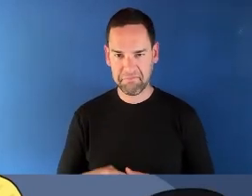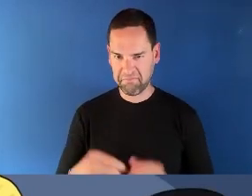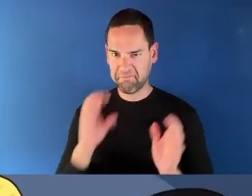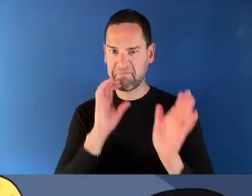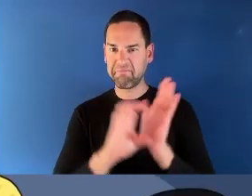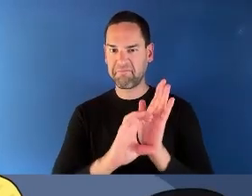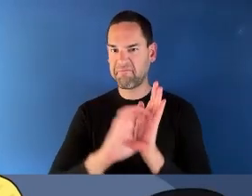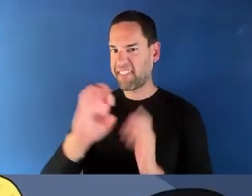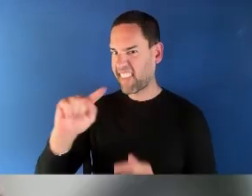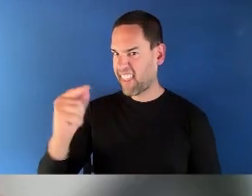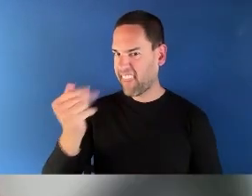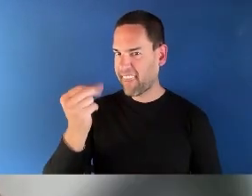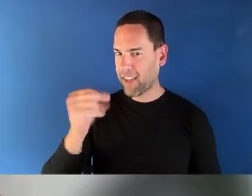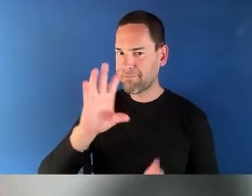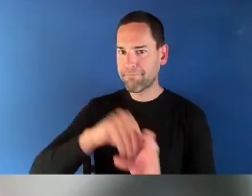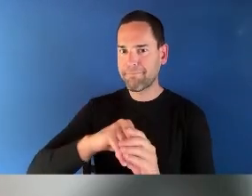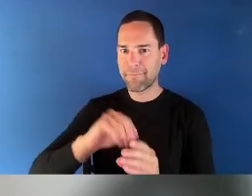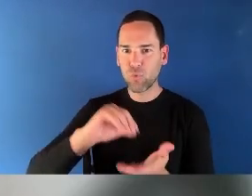student government.